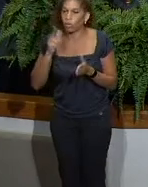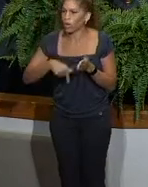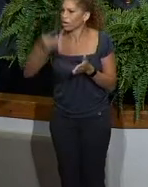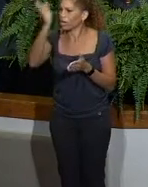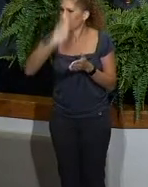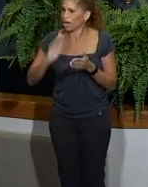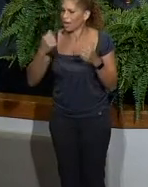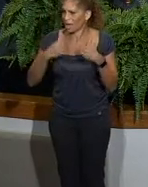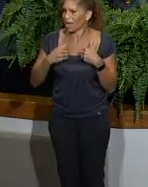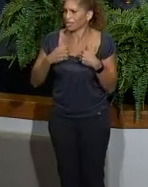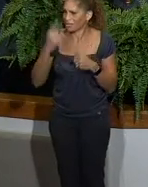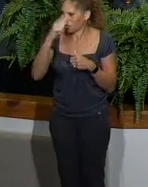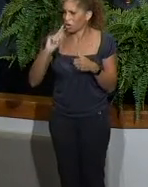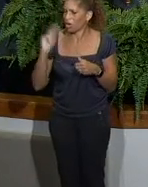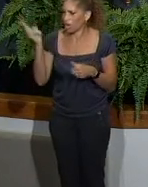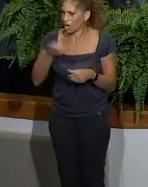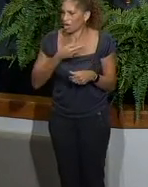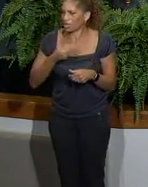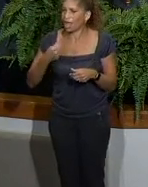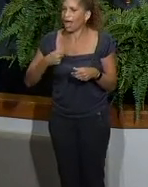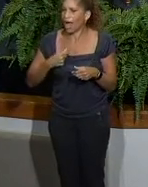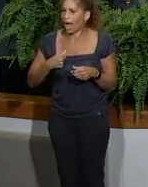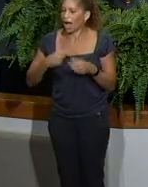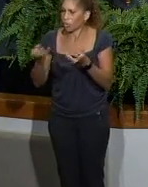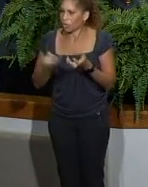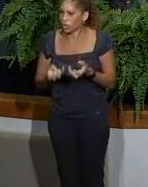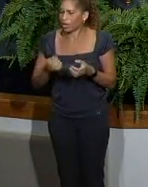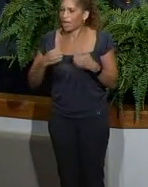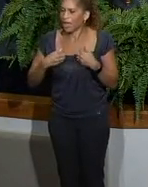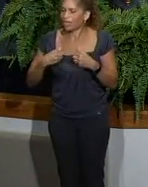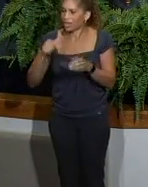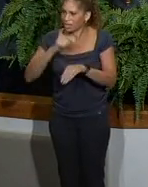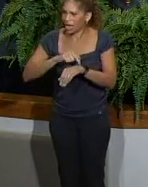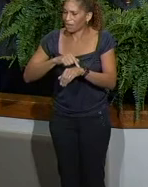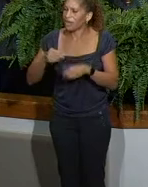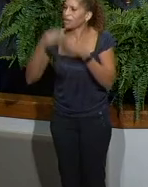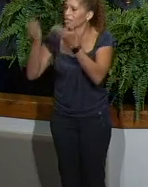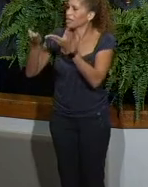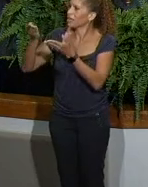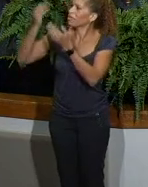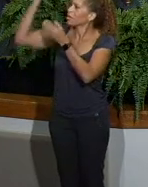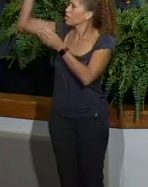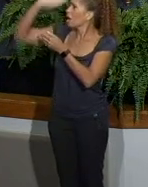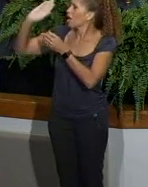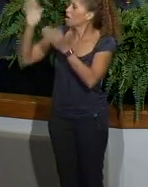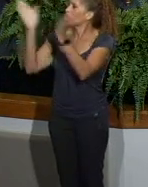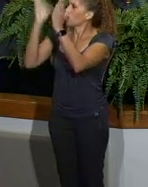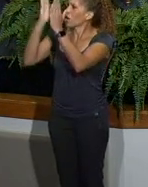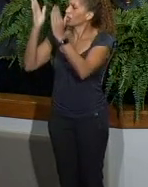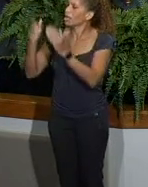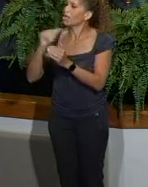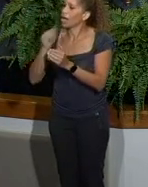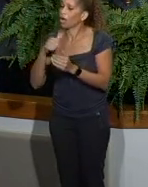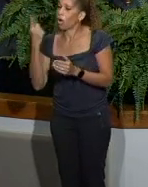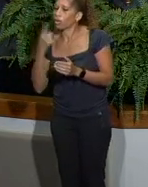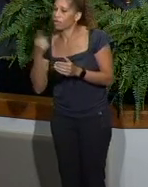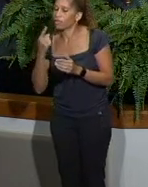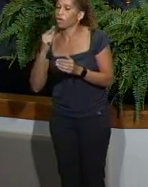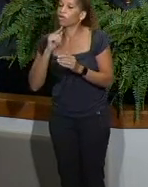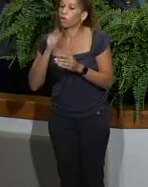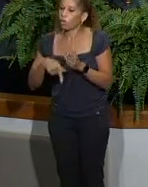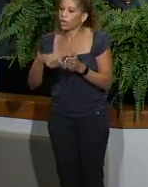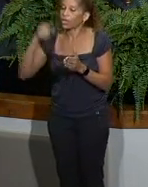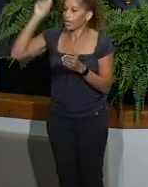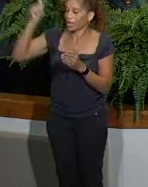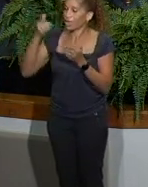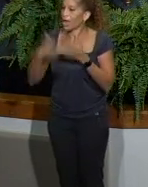in store for us. And I just want to take a time and a moment just to give God praise, not just for what he's done, but for what he will do.